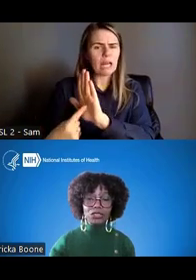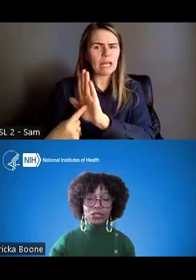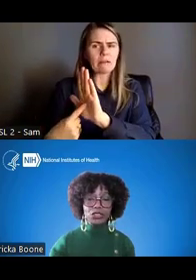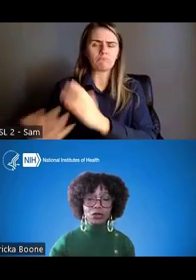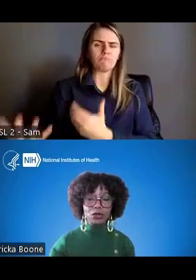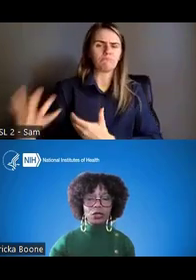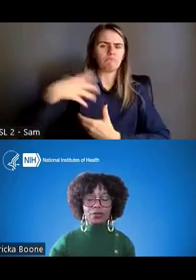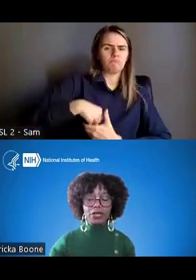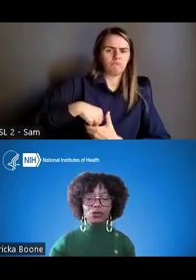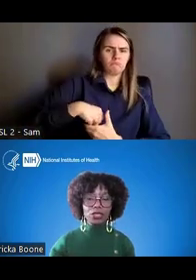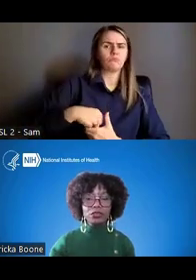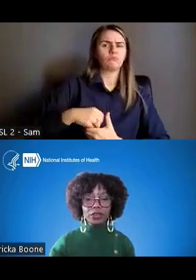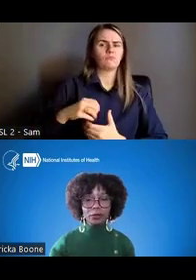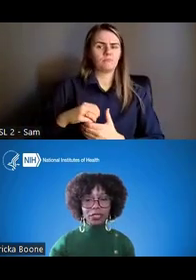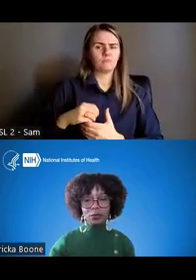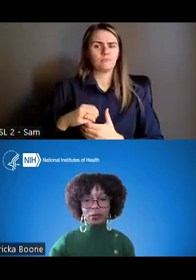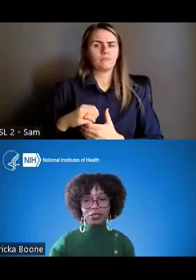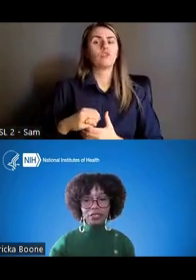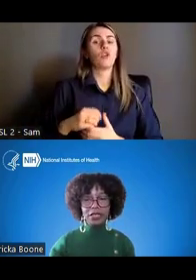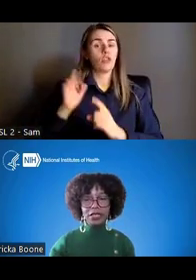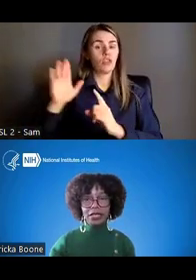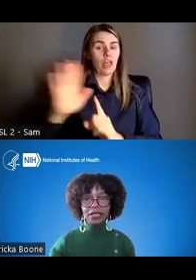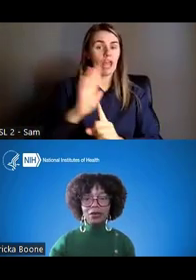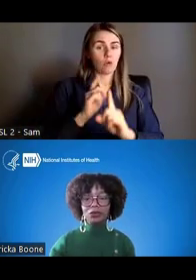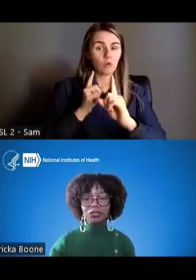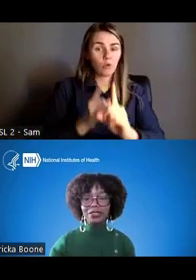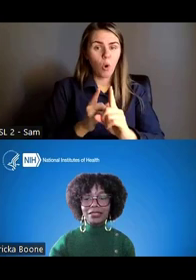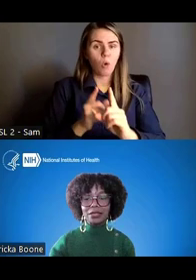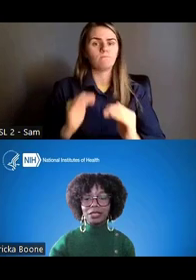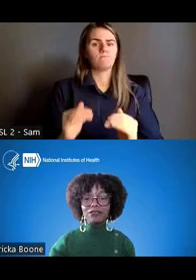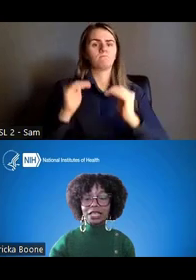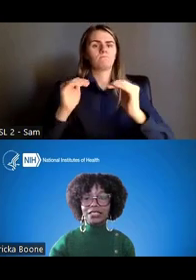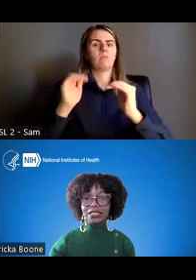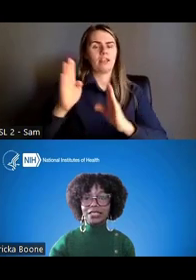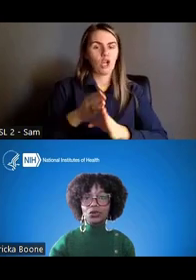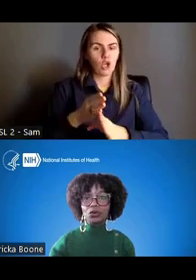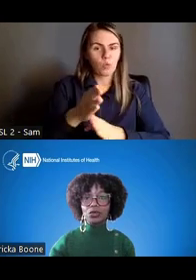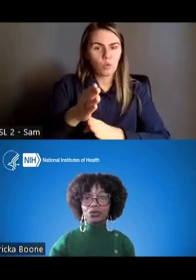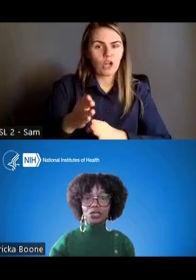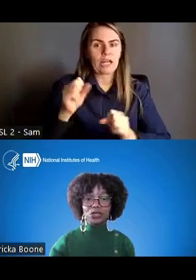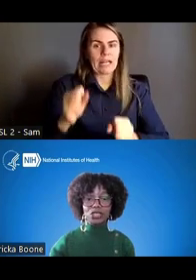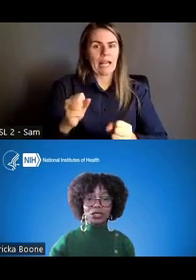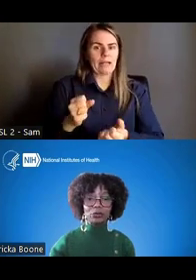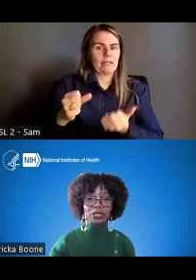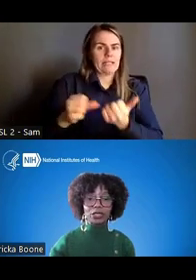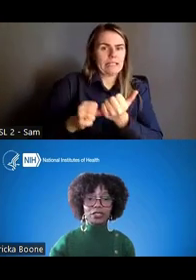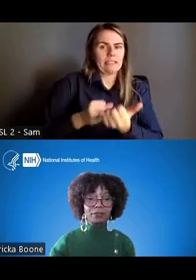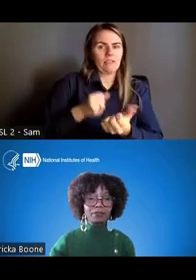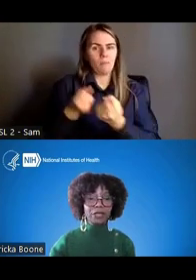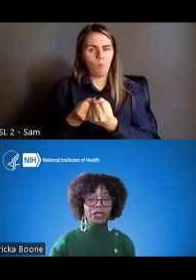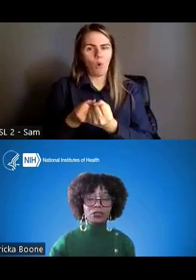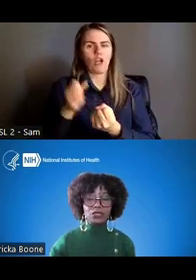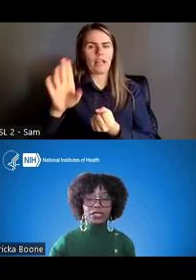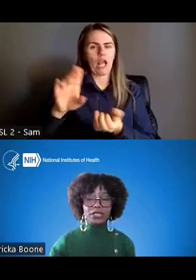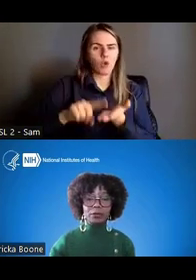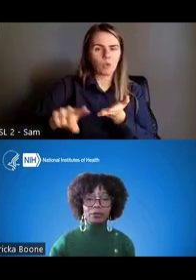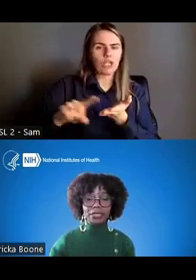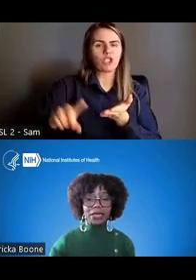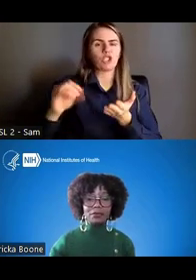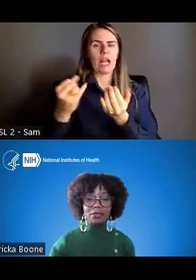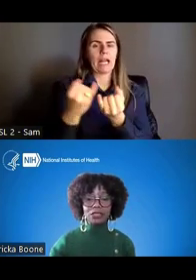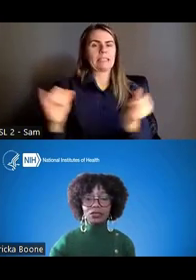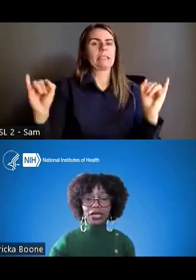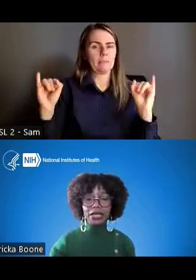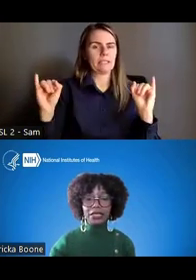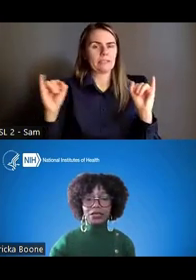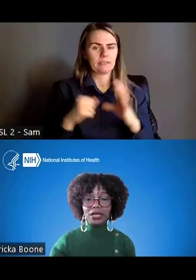and career development experiences that will assist them in advancing towards research independence. Diversity supplements